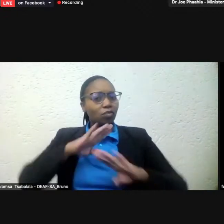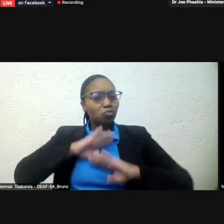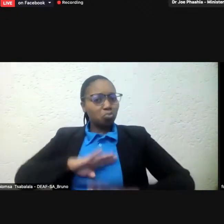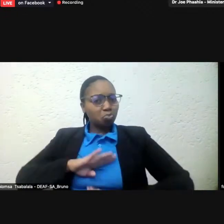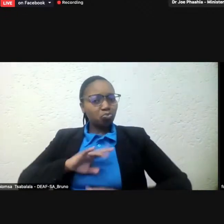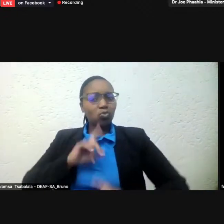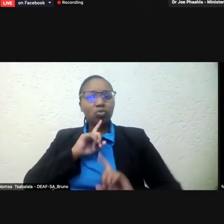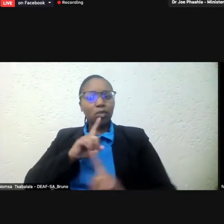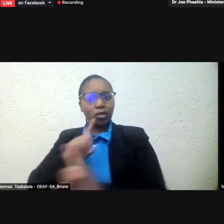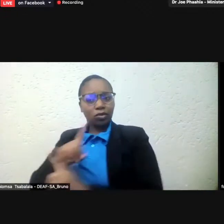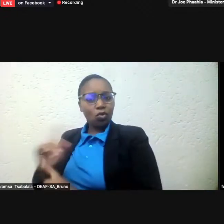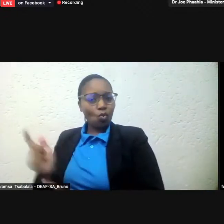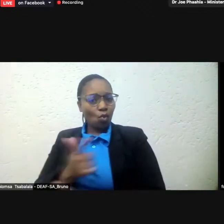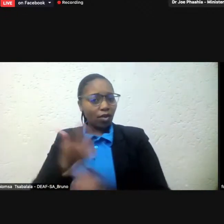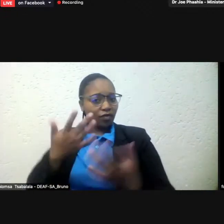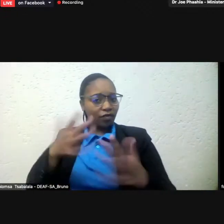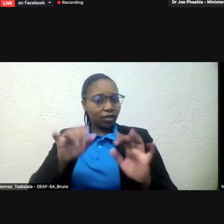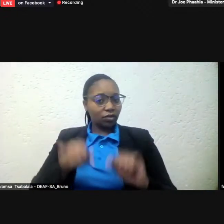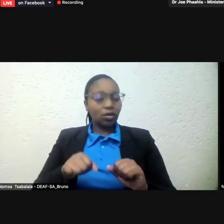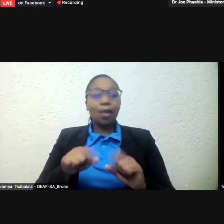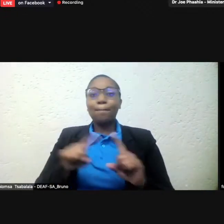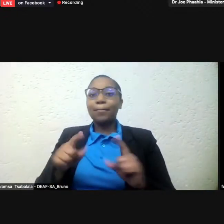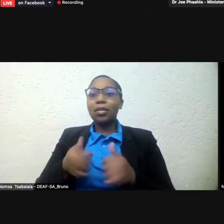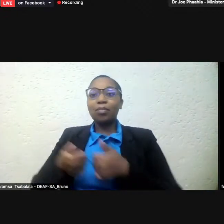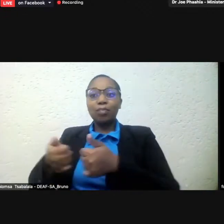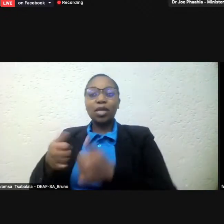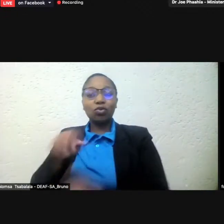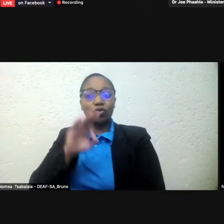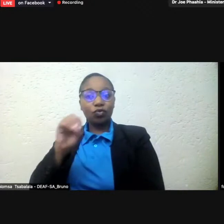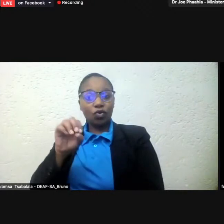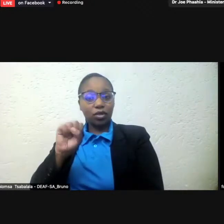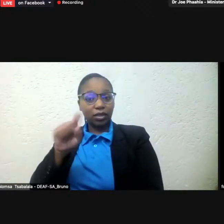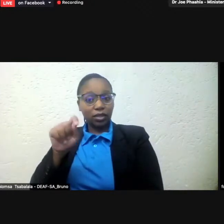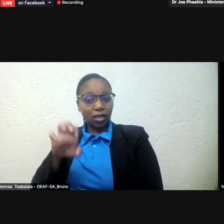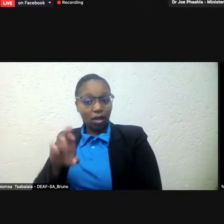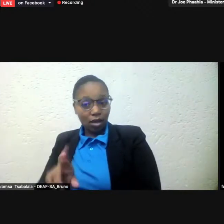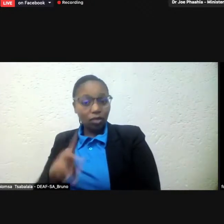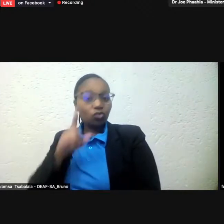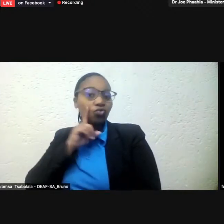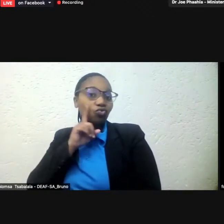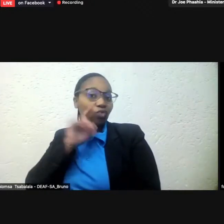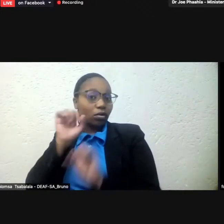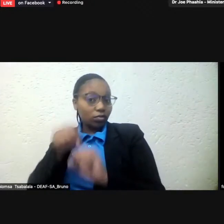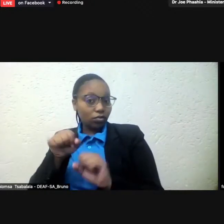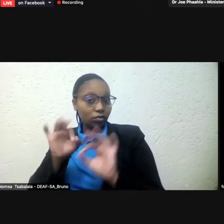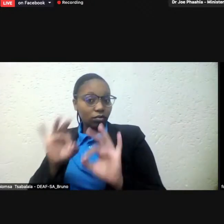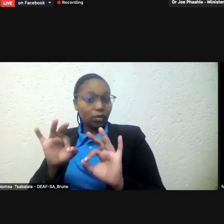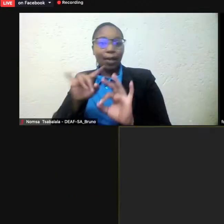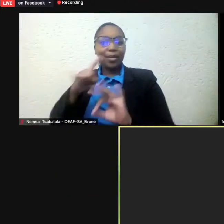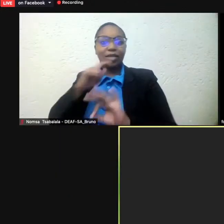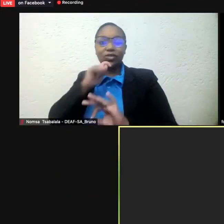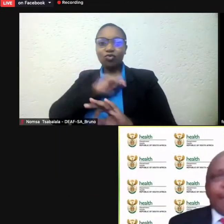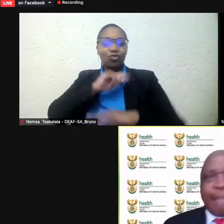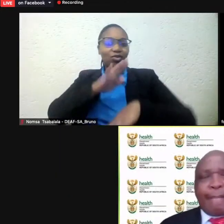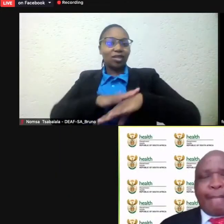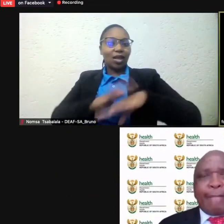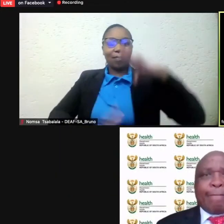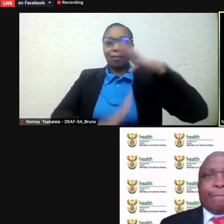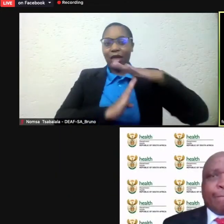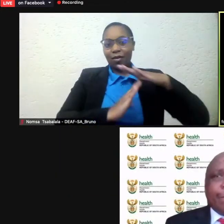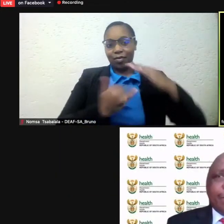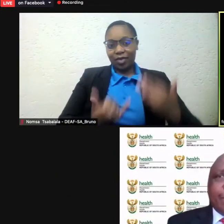So maybe back to you just to check if that I'm correct. But I think the time also is not on our side.